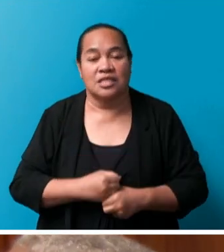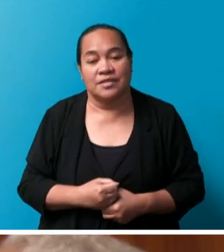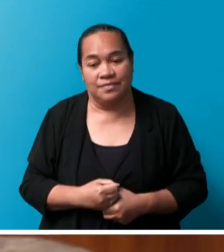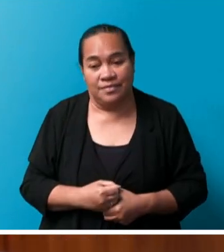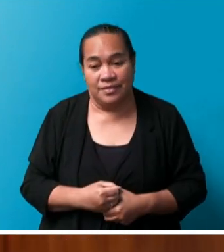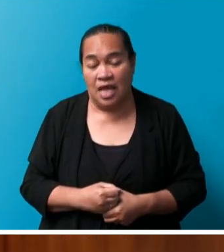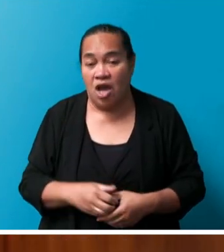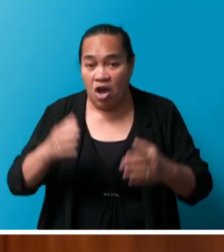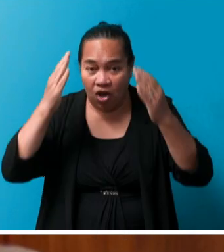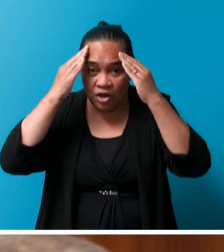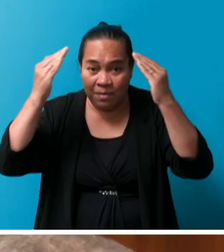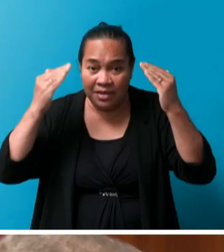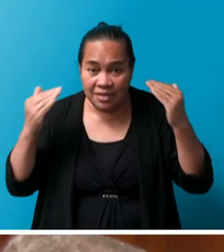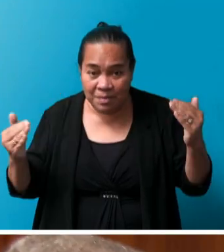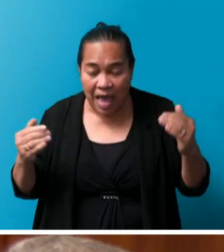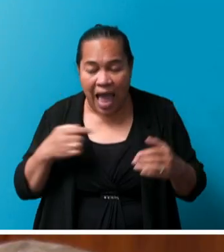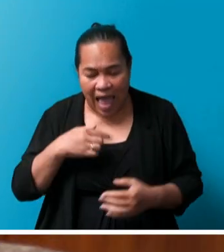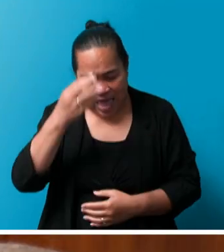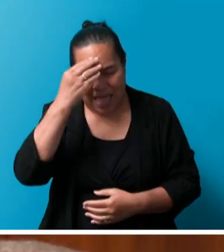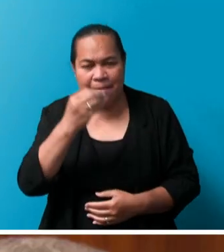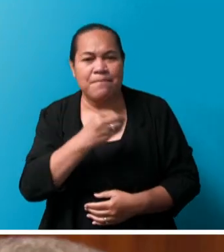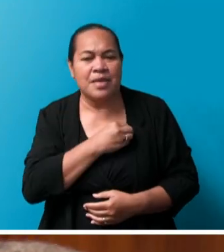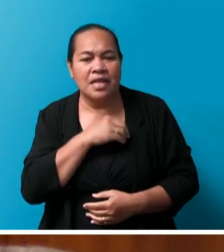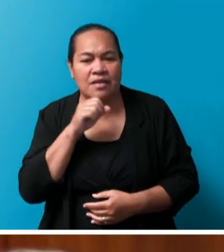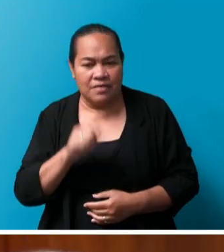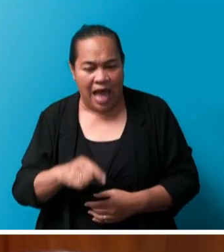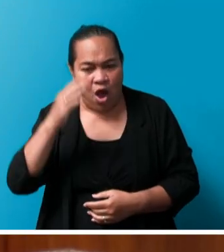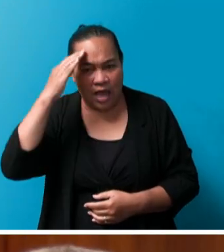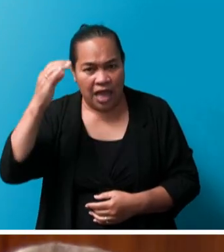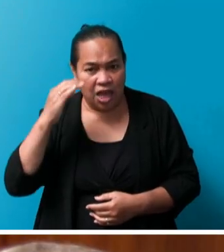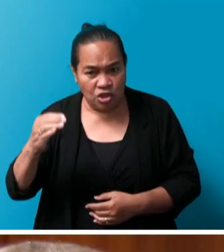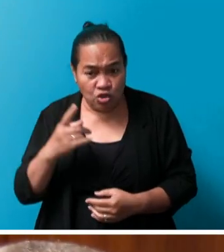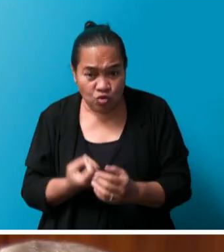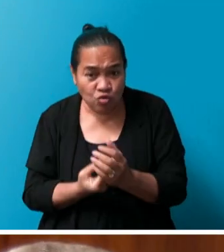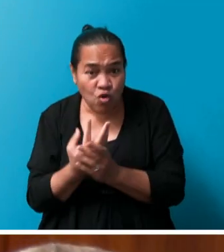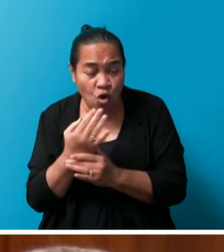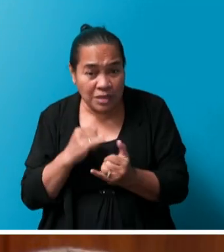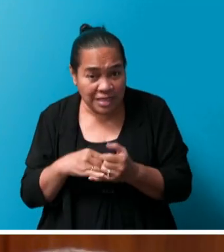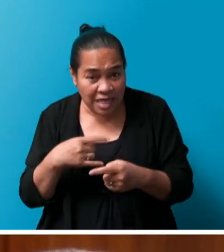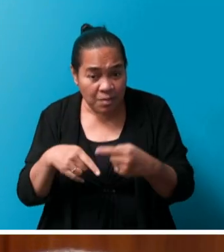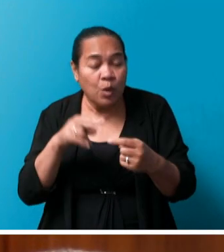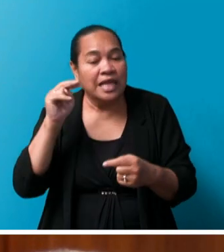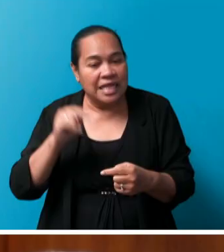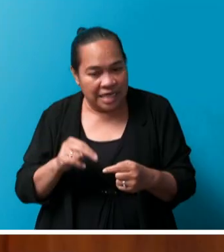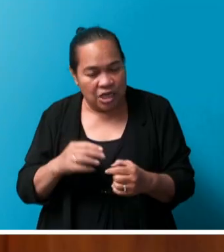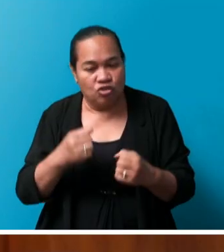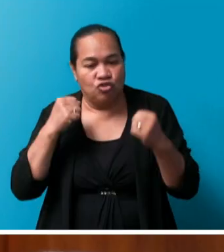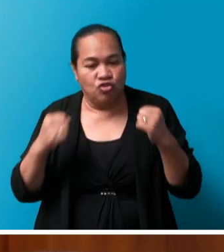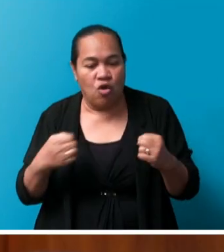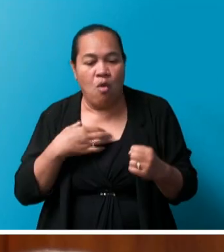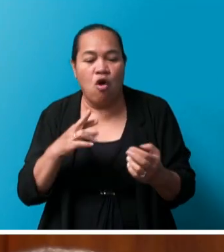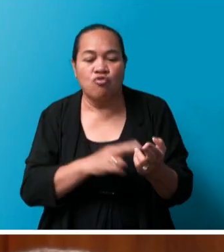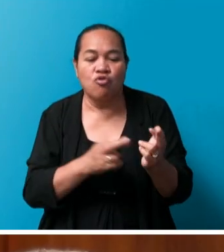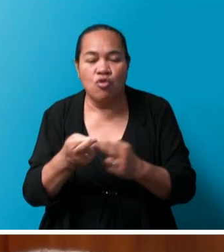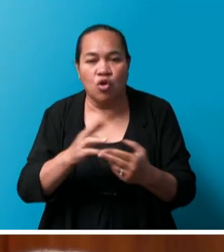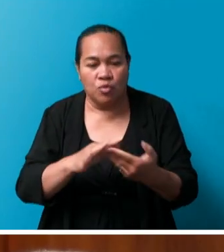Honorable Speaker, I believe that our country, to grow sustainably, we need stronger rural communities, a